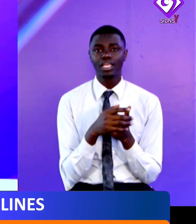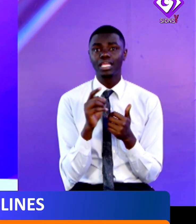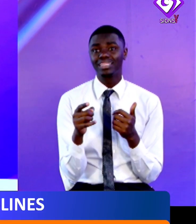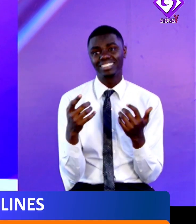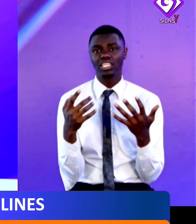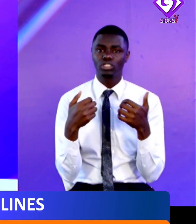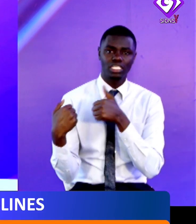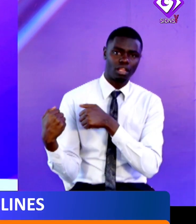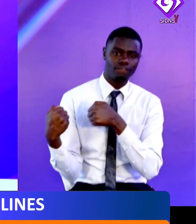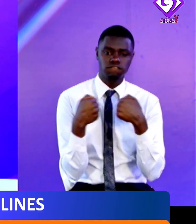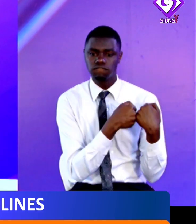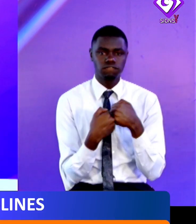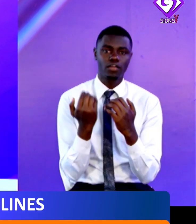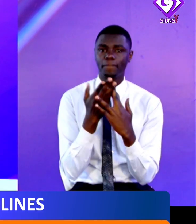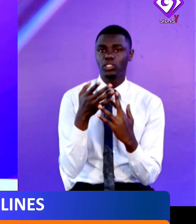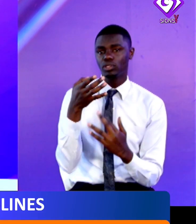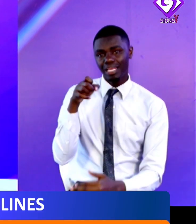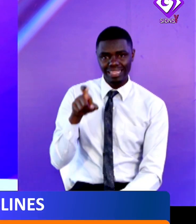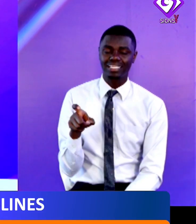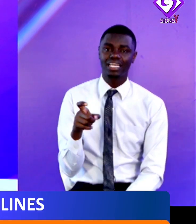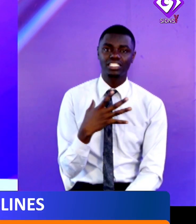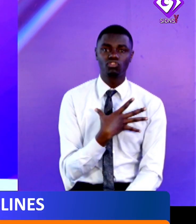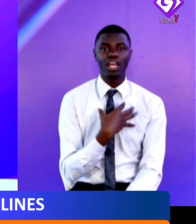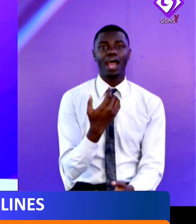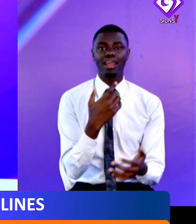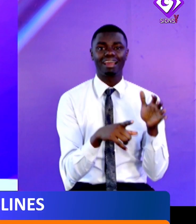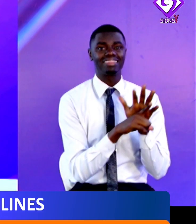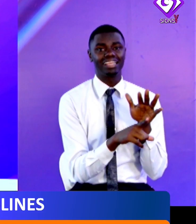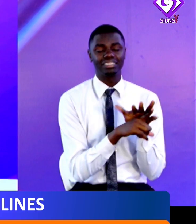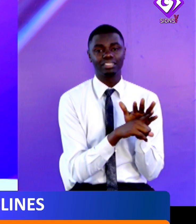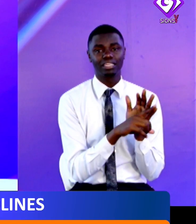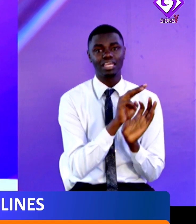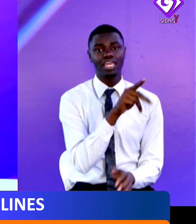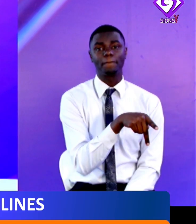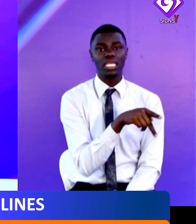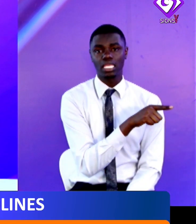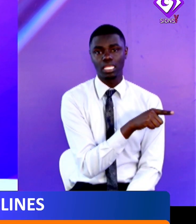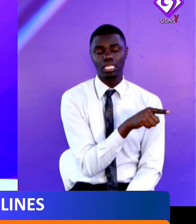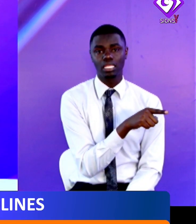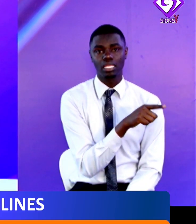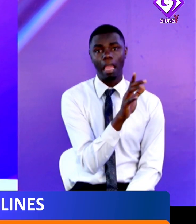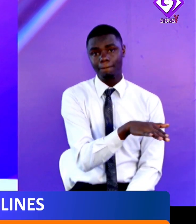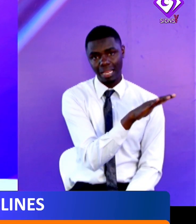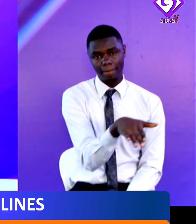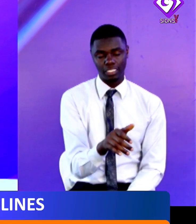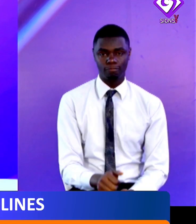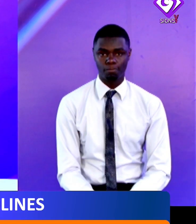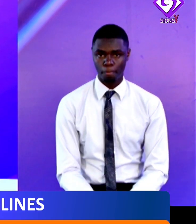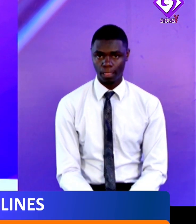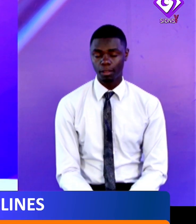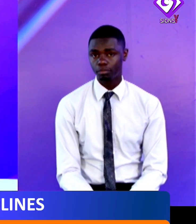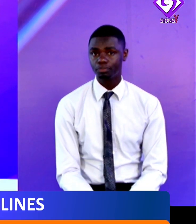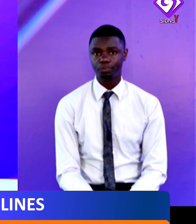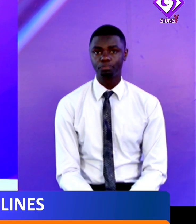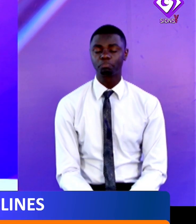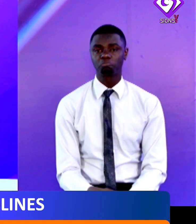like a tug of war between the executive and the legislative part of the government.